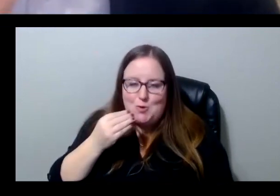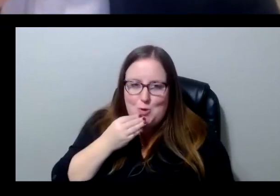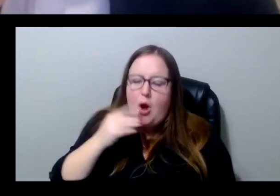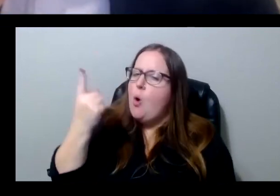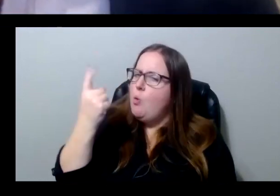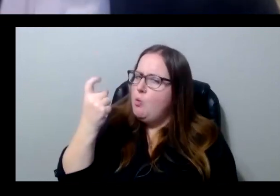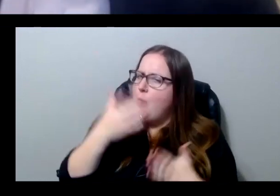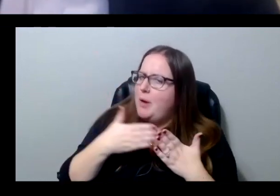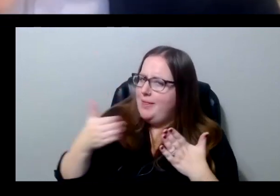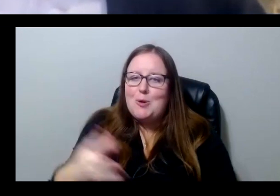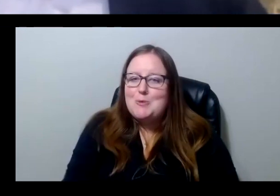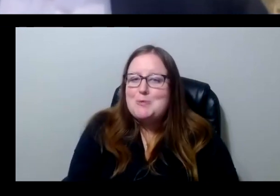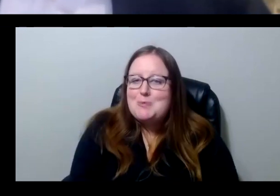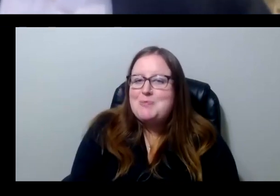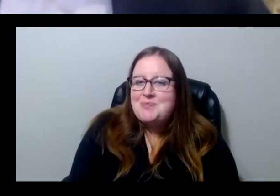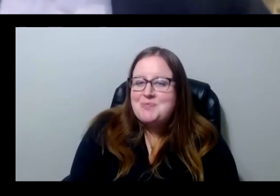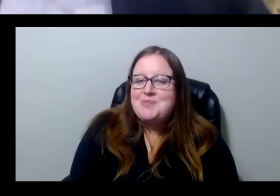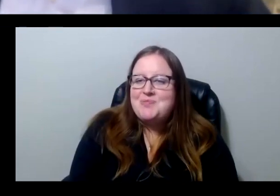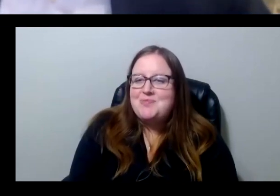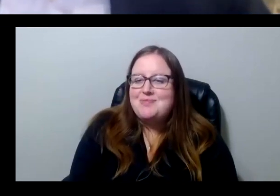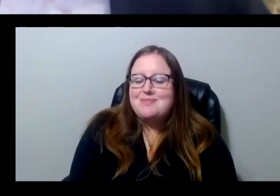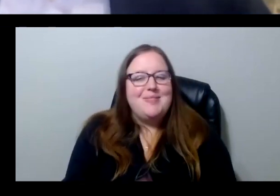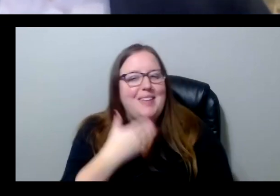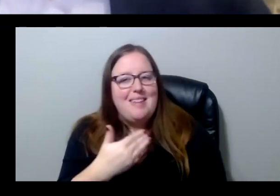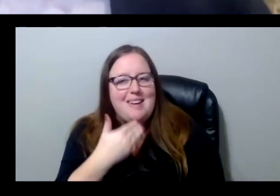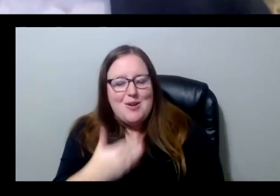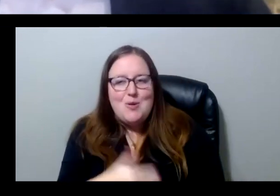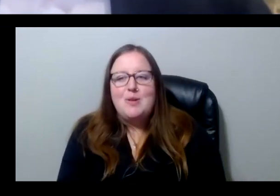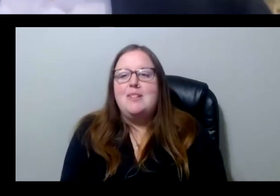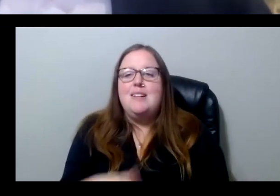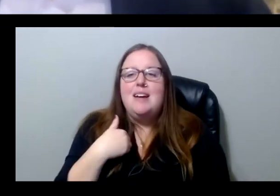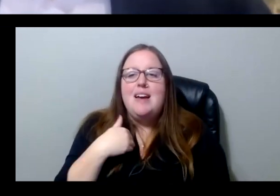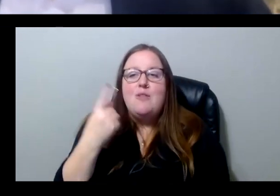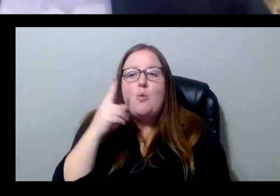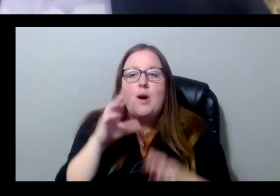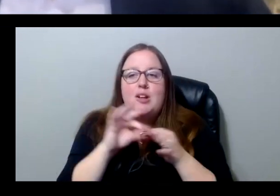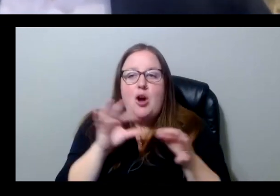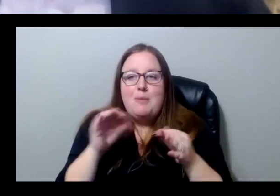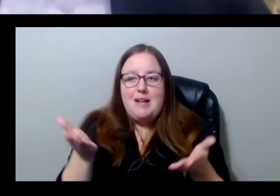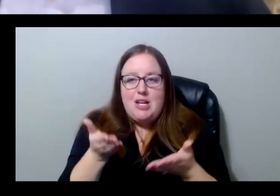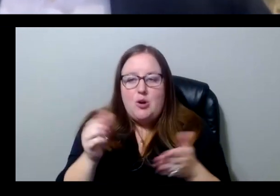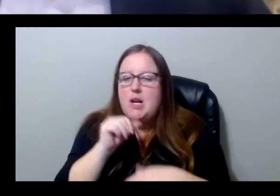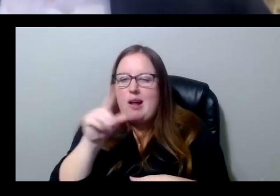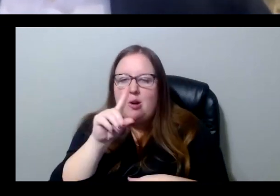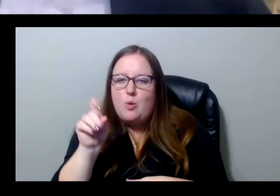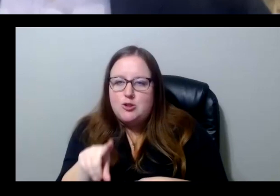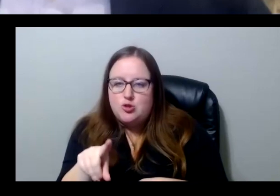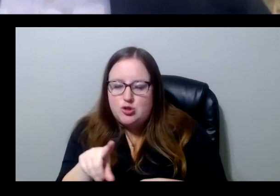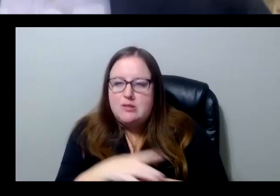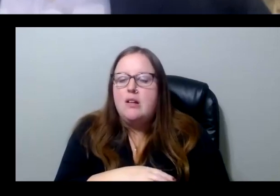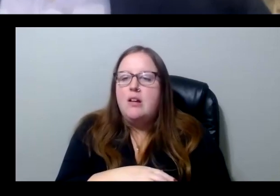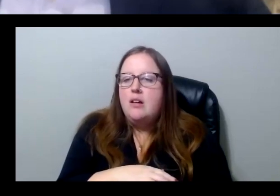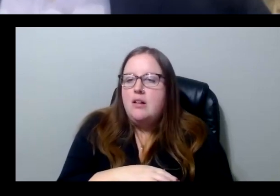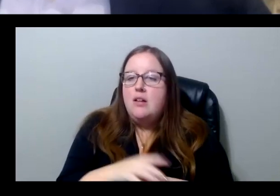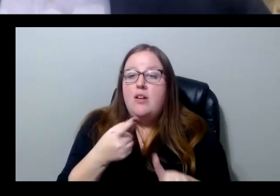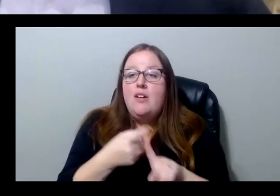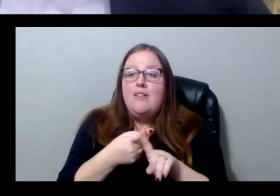time, that I don't know, it really touched me in a way as these characters evolved.